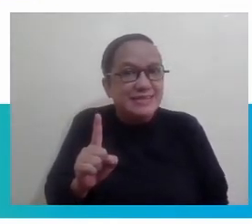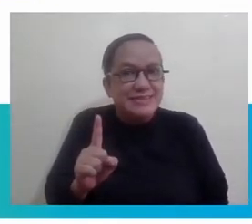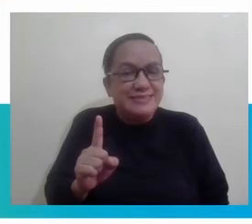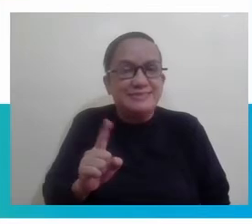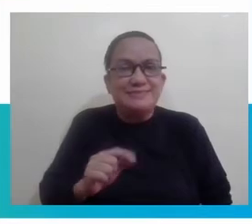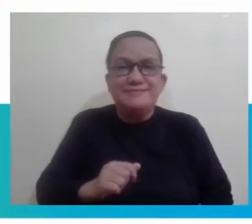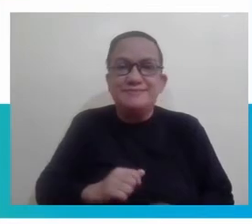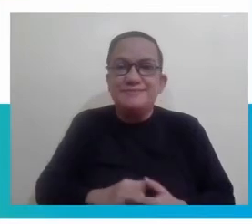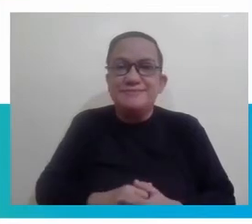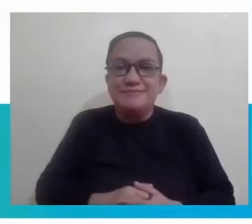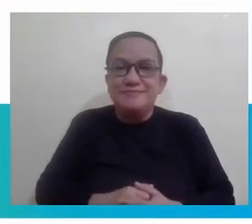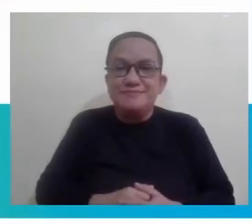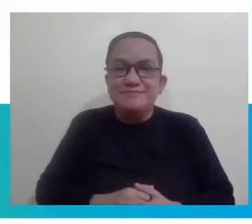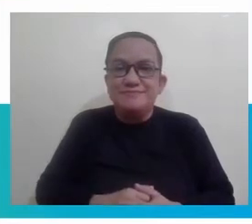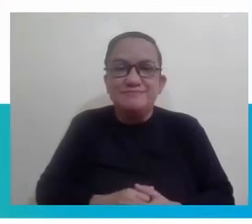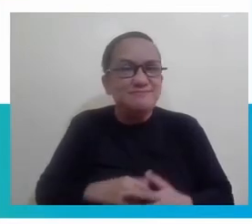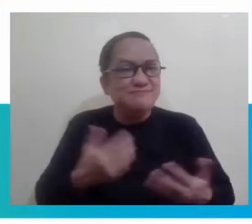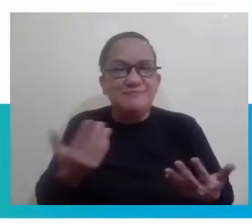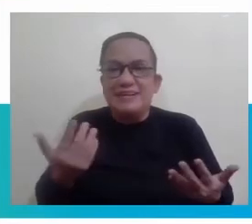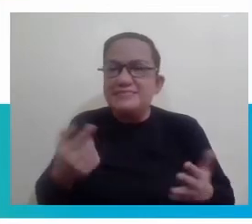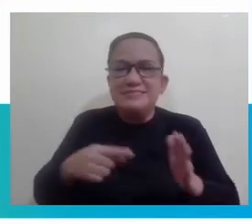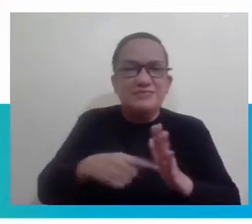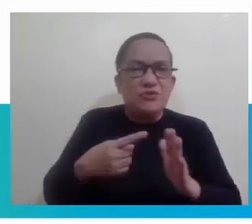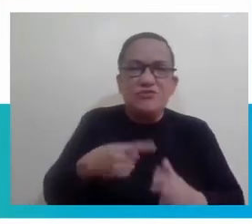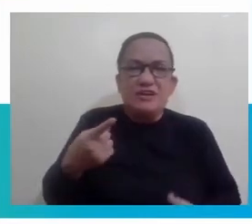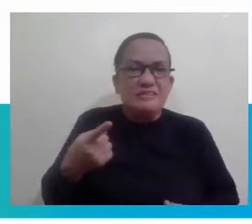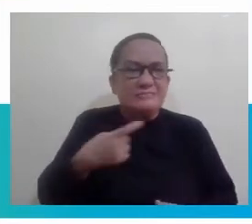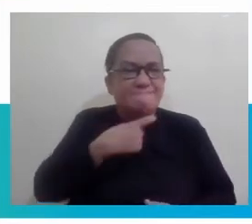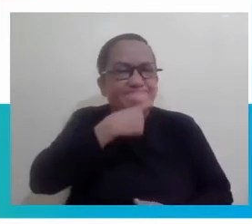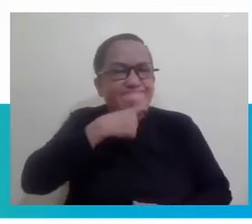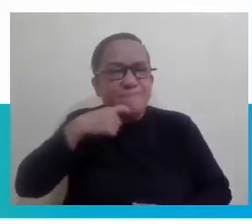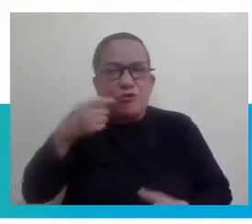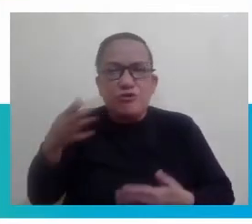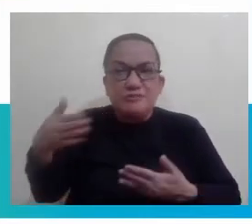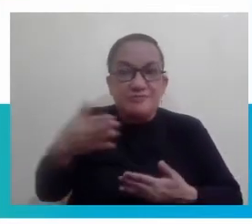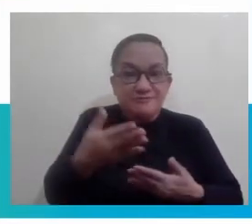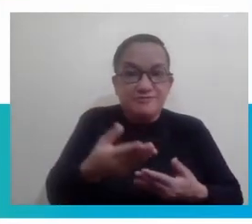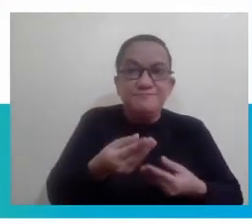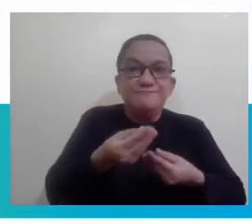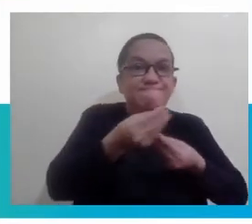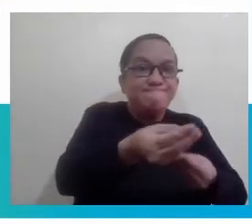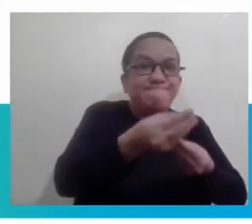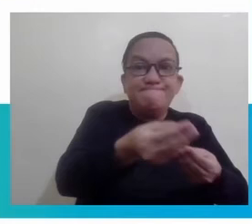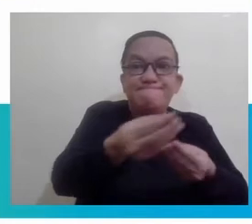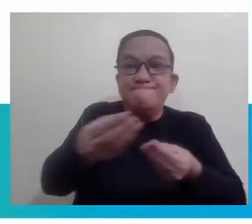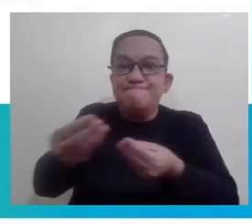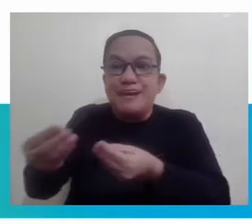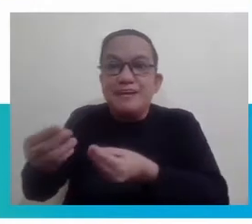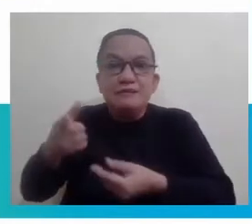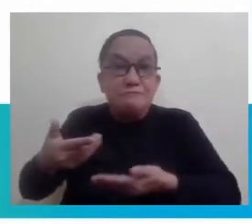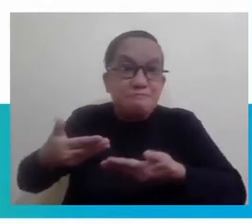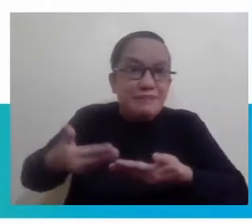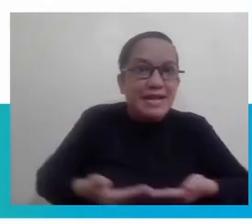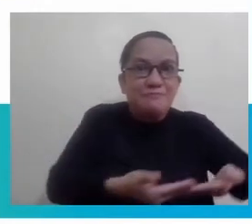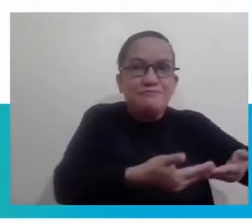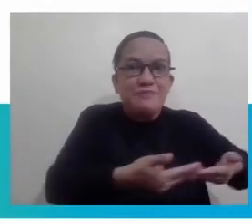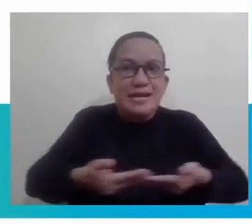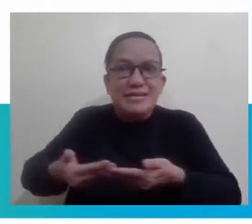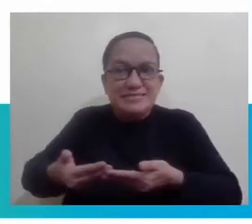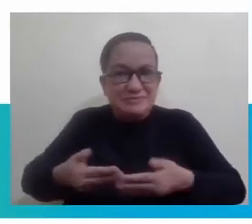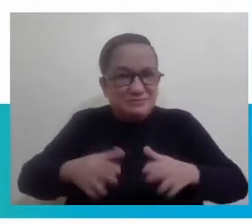mothers and adolescent girls. And I can also give, for example, an example